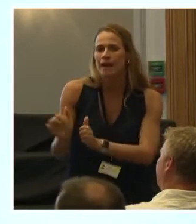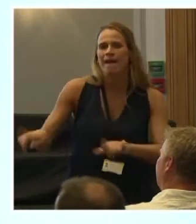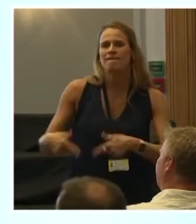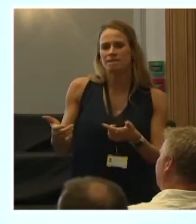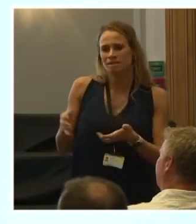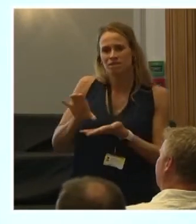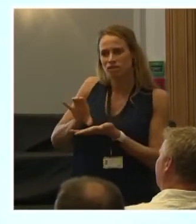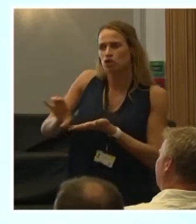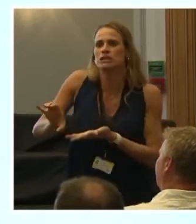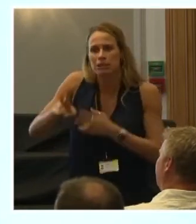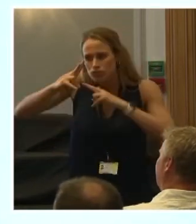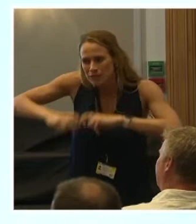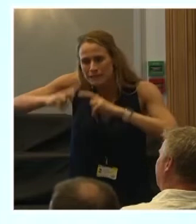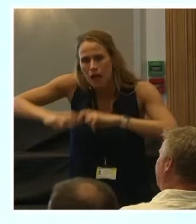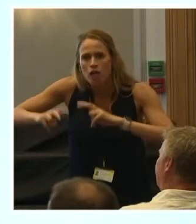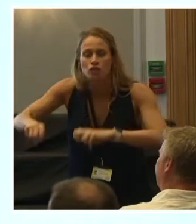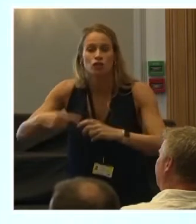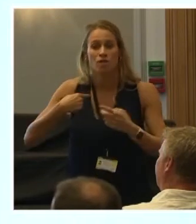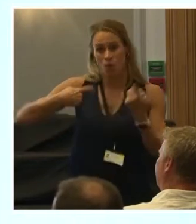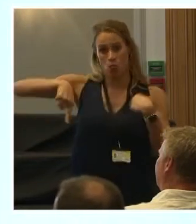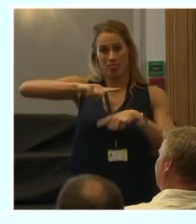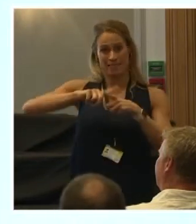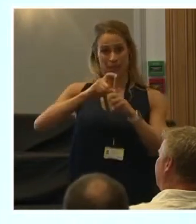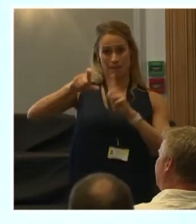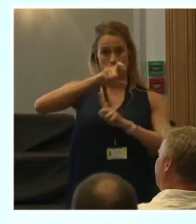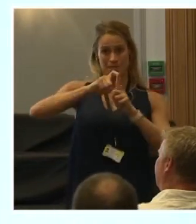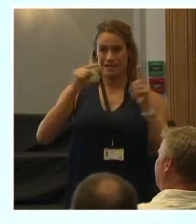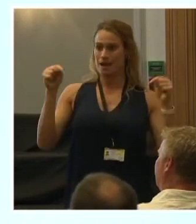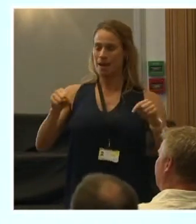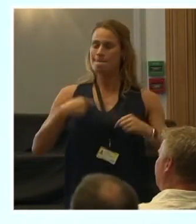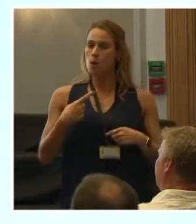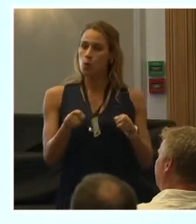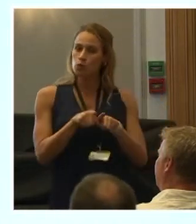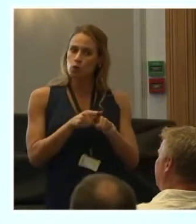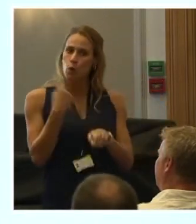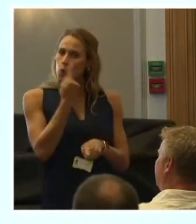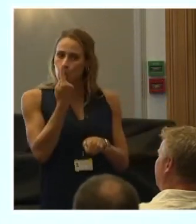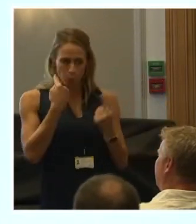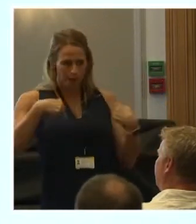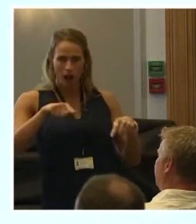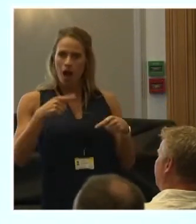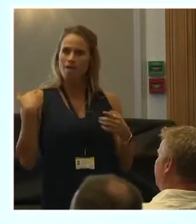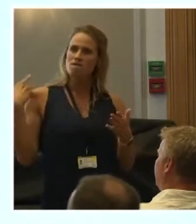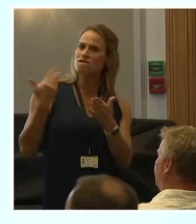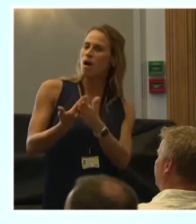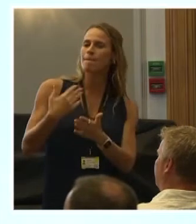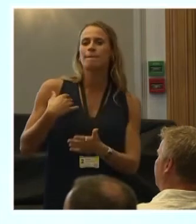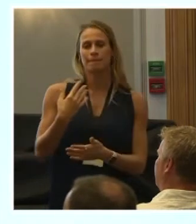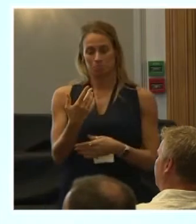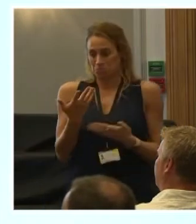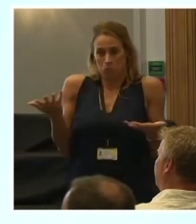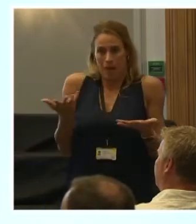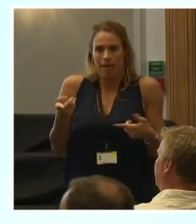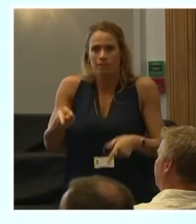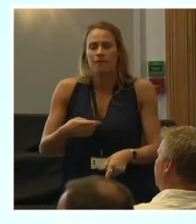IRD community, but because of who we are and where we came from. 46 years ago, Linda Cantor